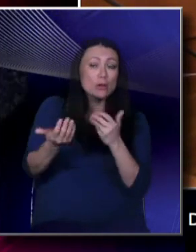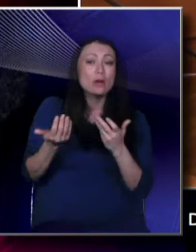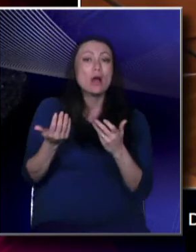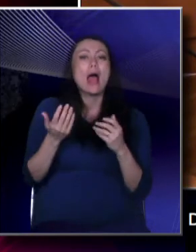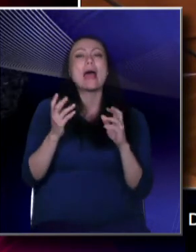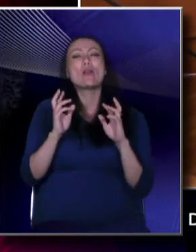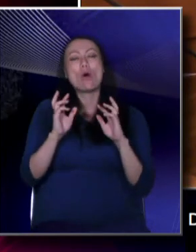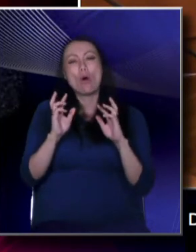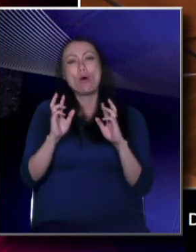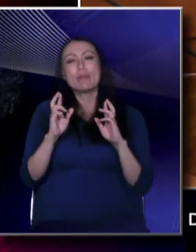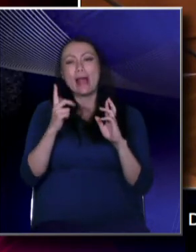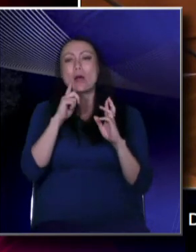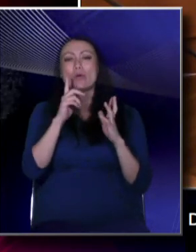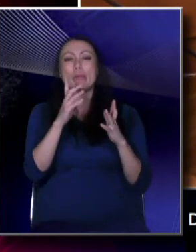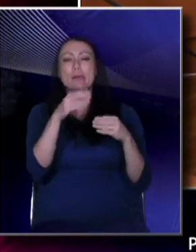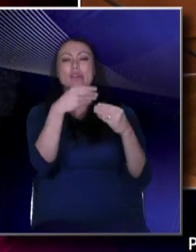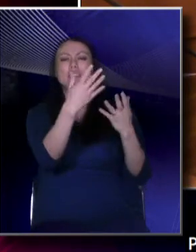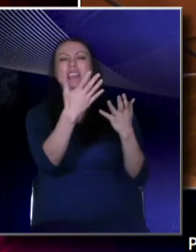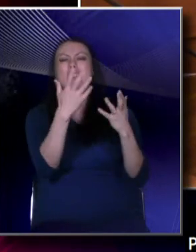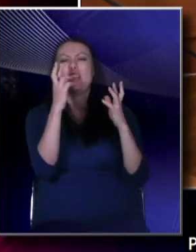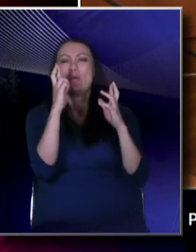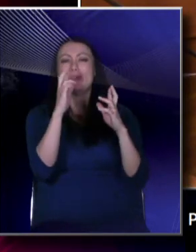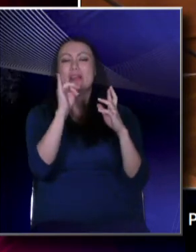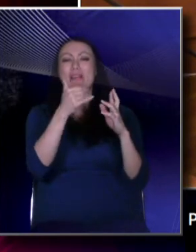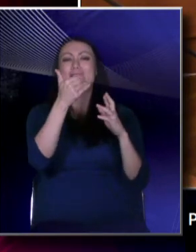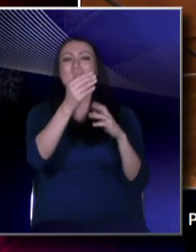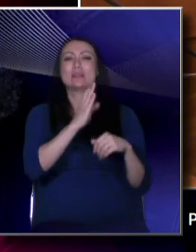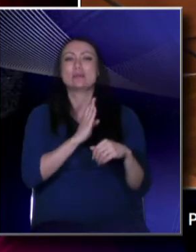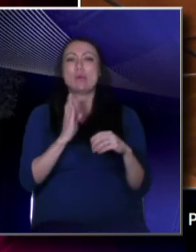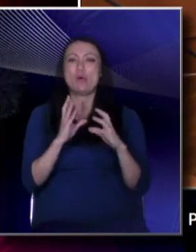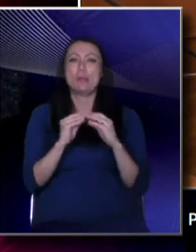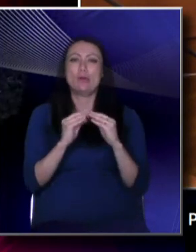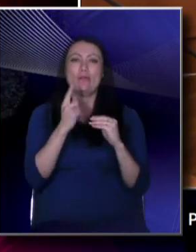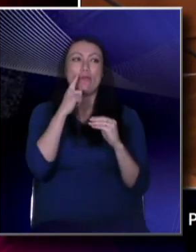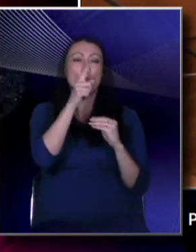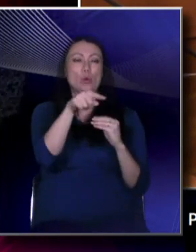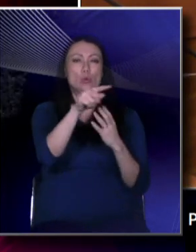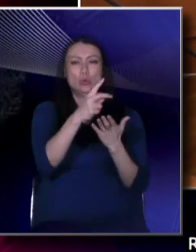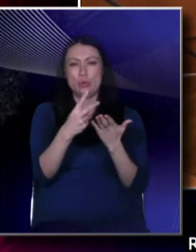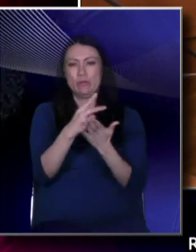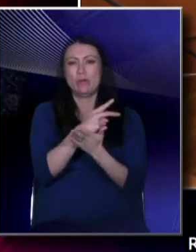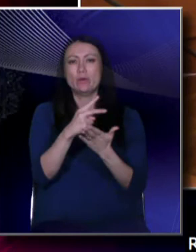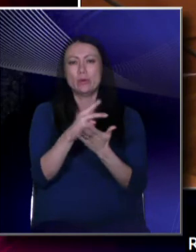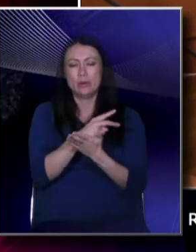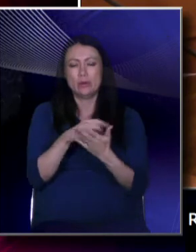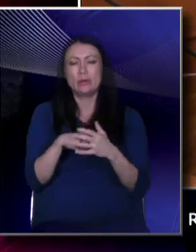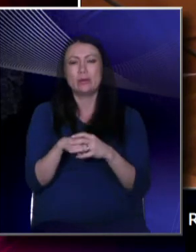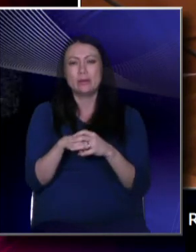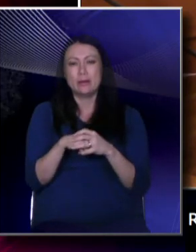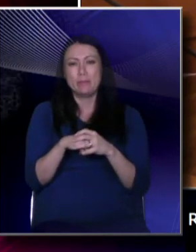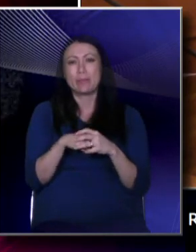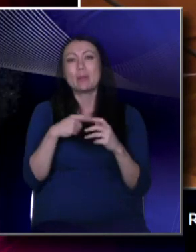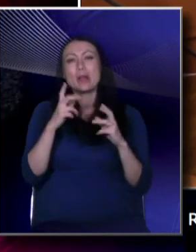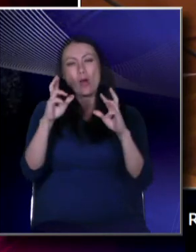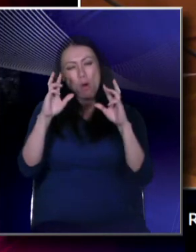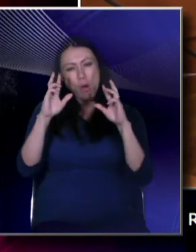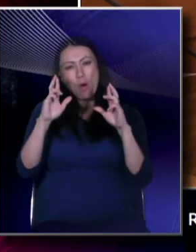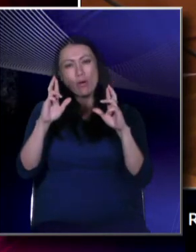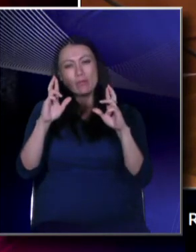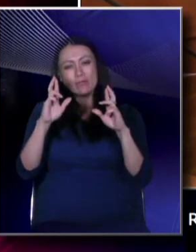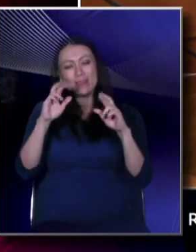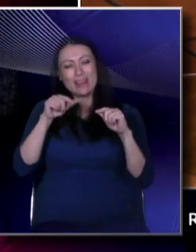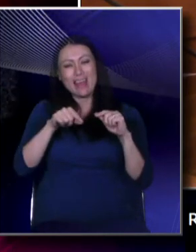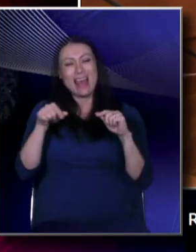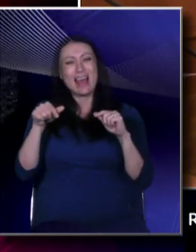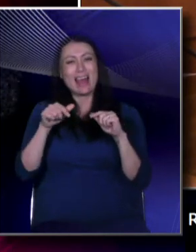and I'll be presenting that to you at the next board meeting for your review, but it will be hopefully a way to determine